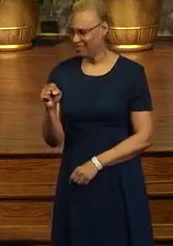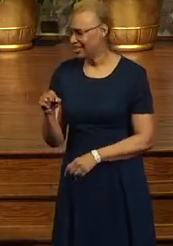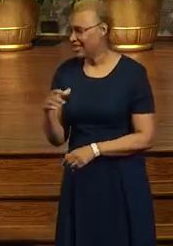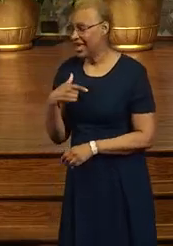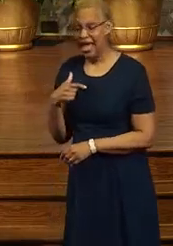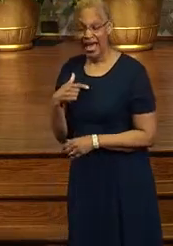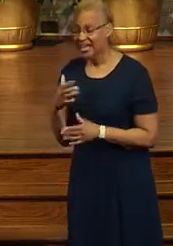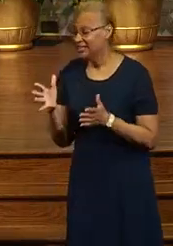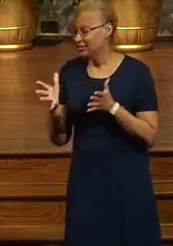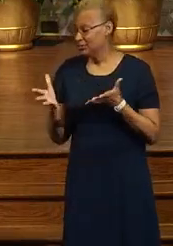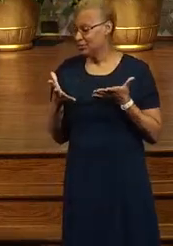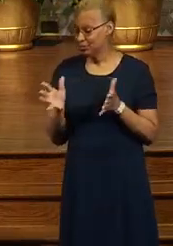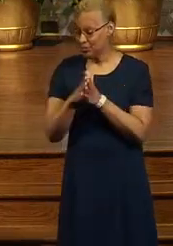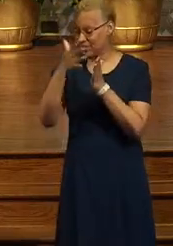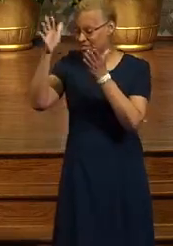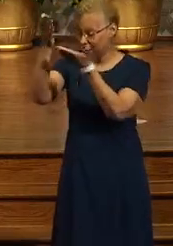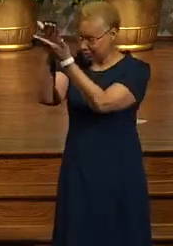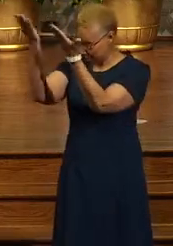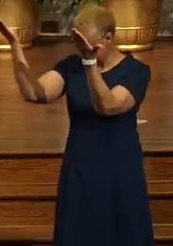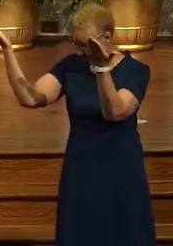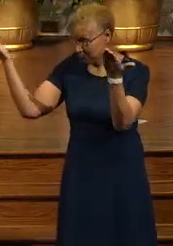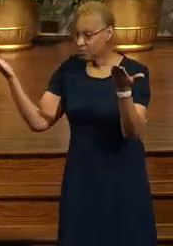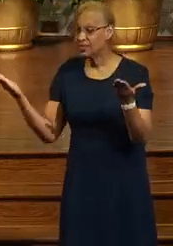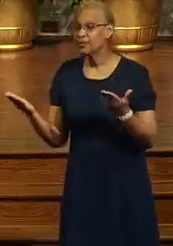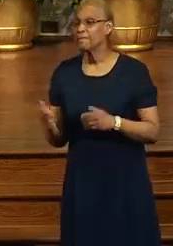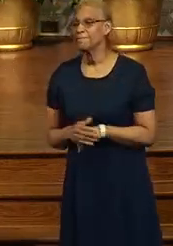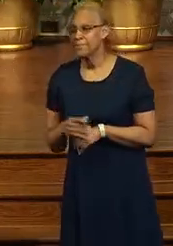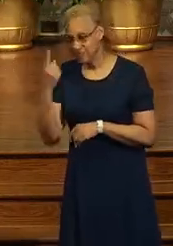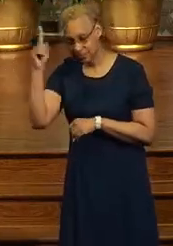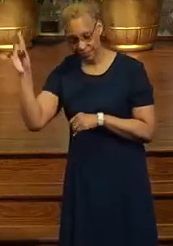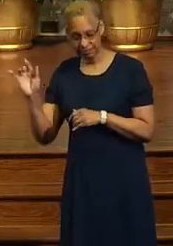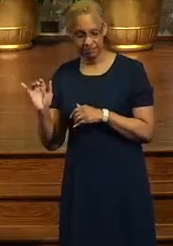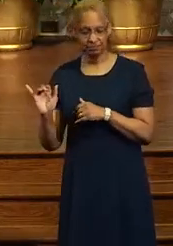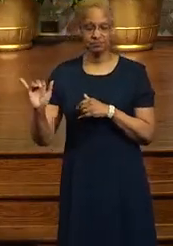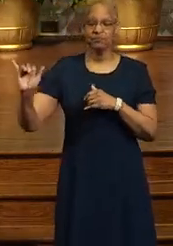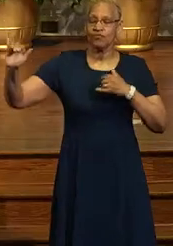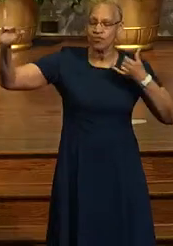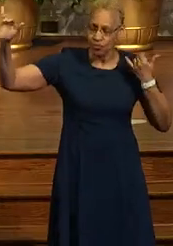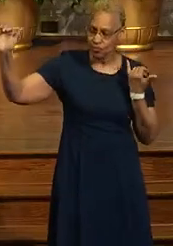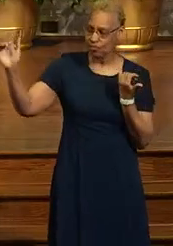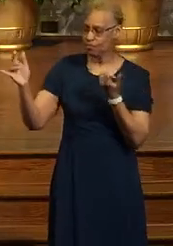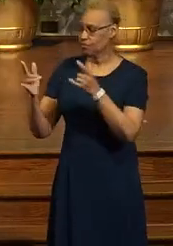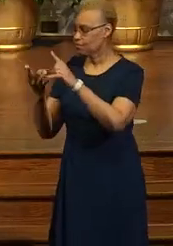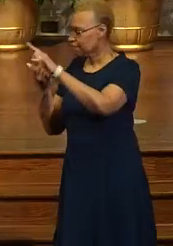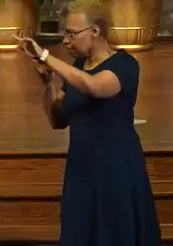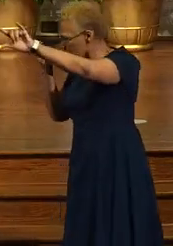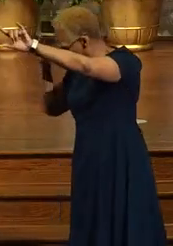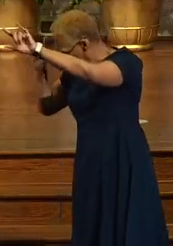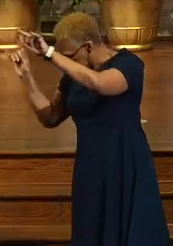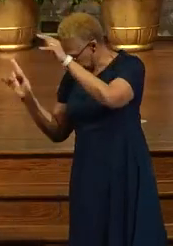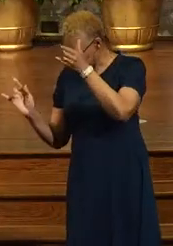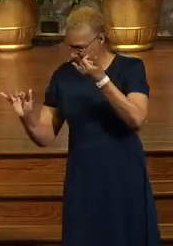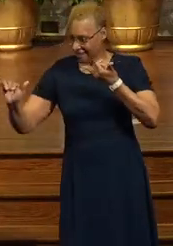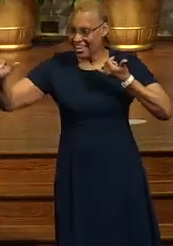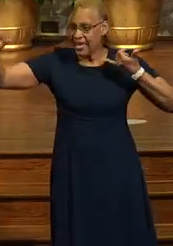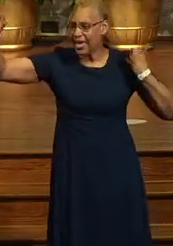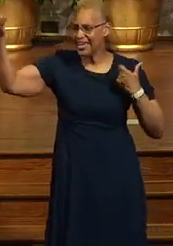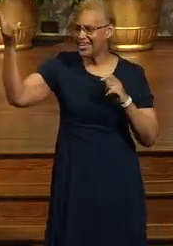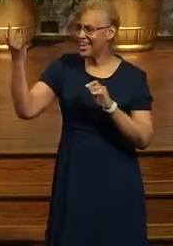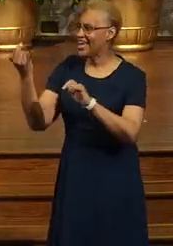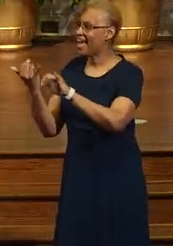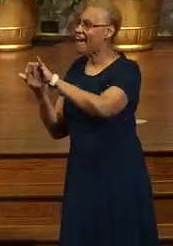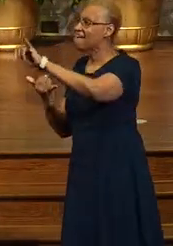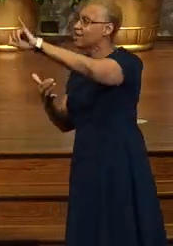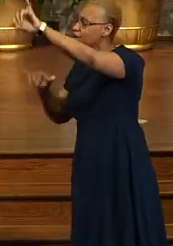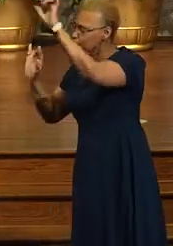I just want to praise you. Praise you forever. Forever. And ever.